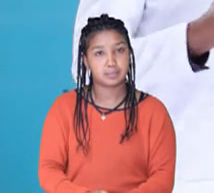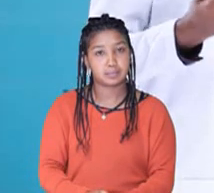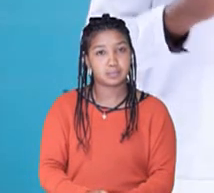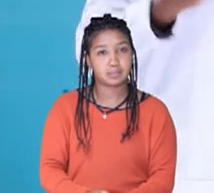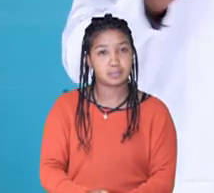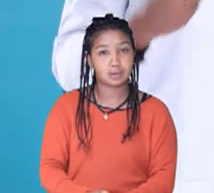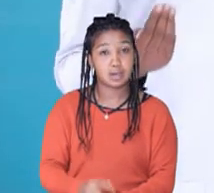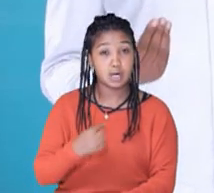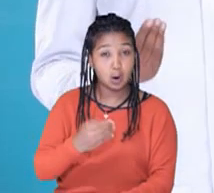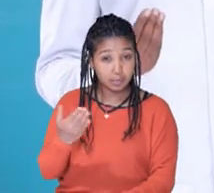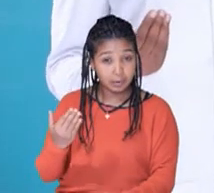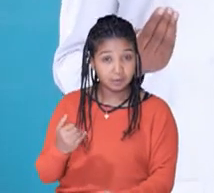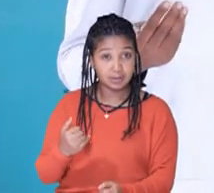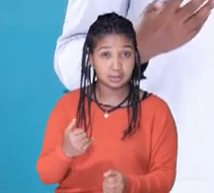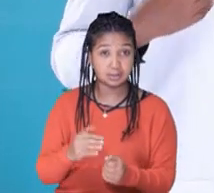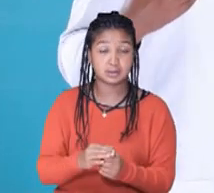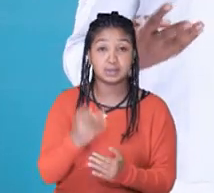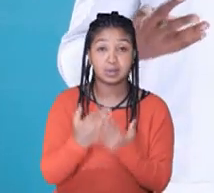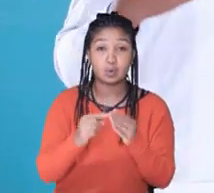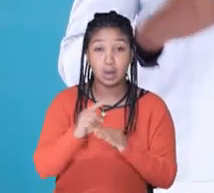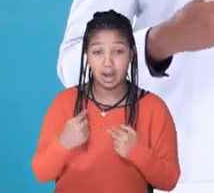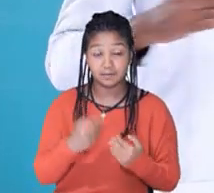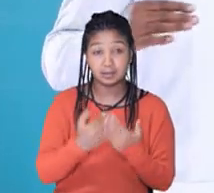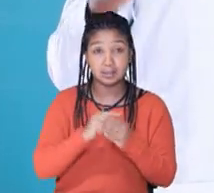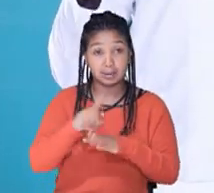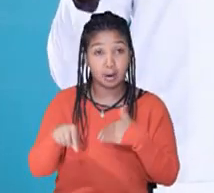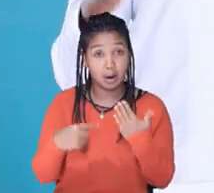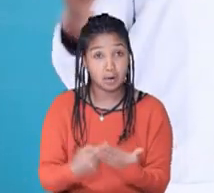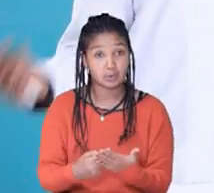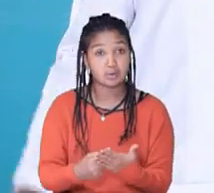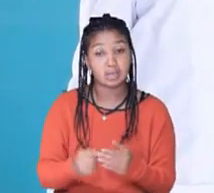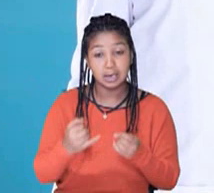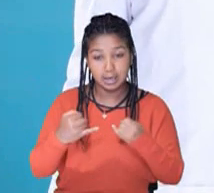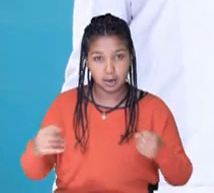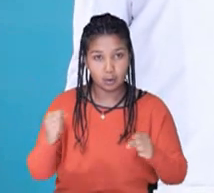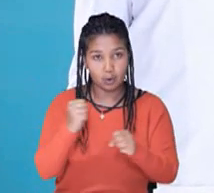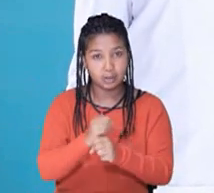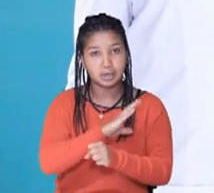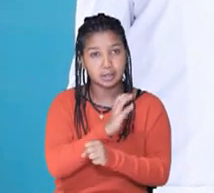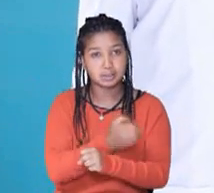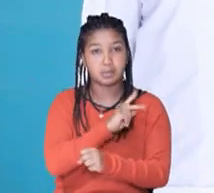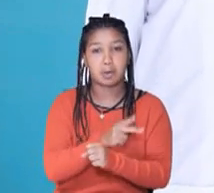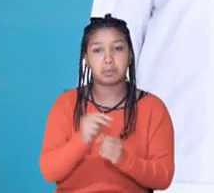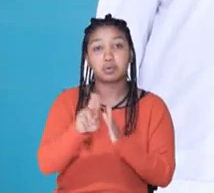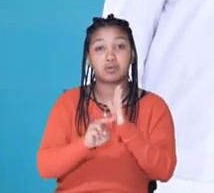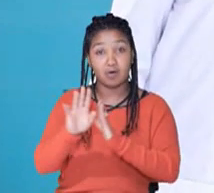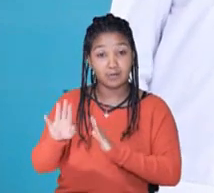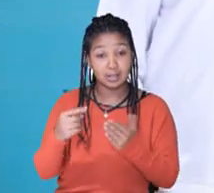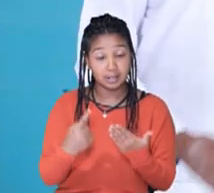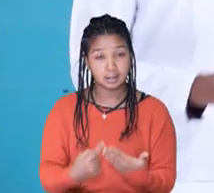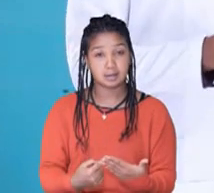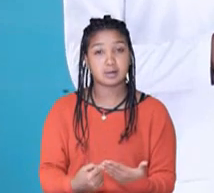In our previous discussion, we have discussed about a linear work, energy, and power concept in Unit 5.